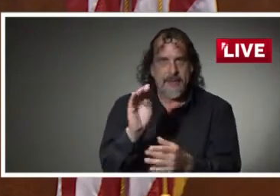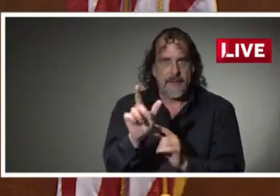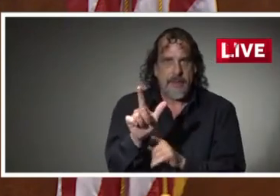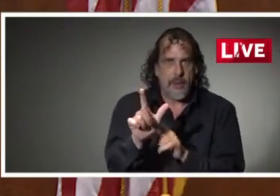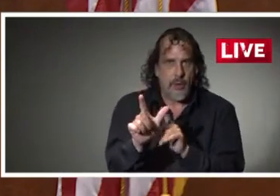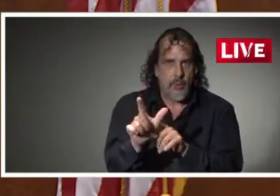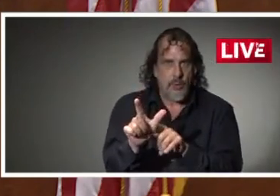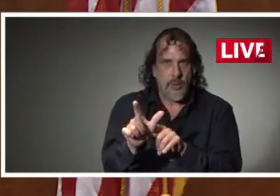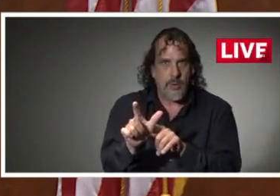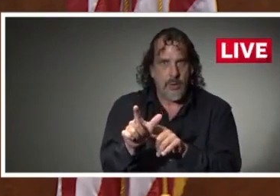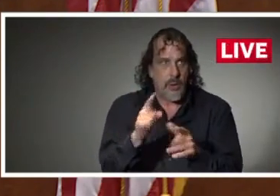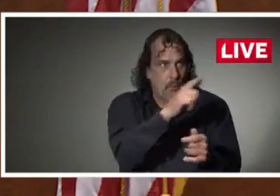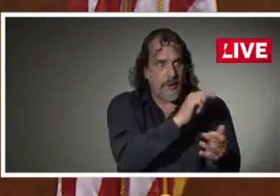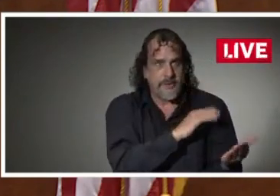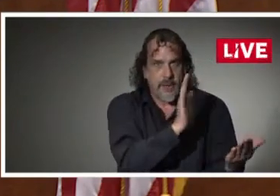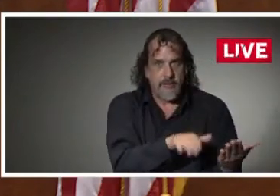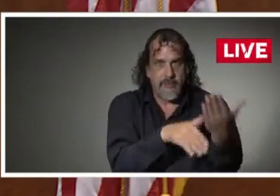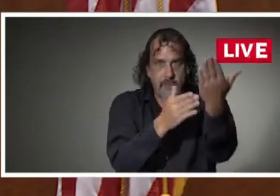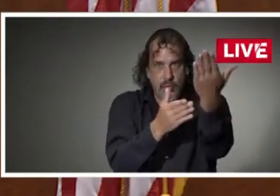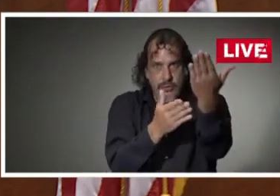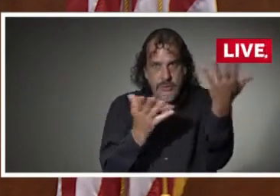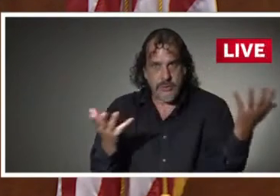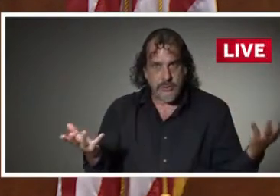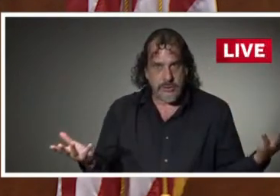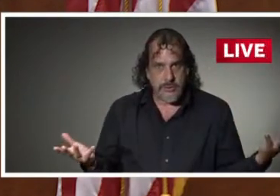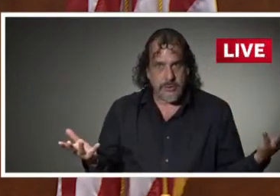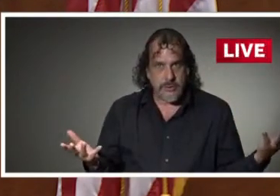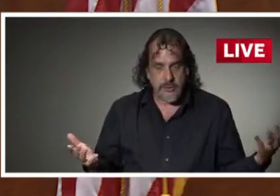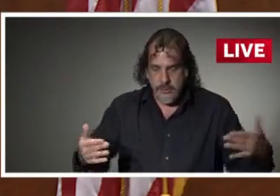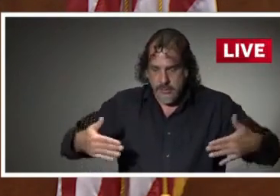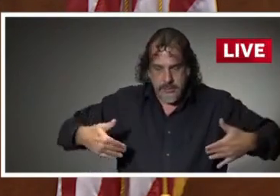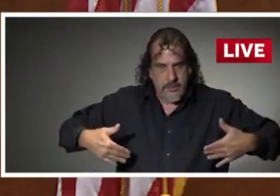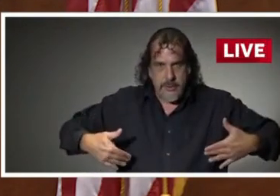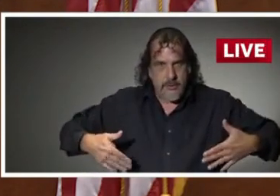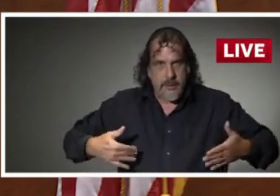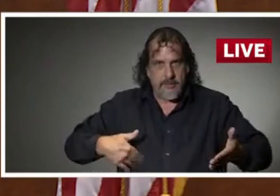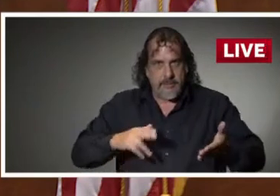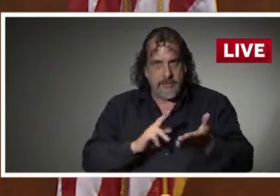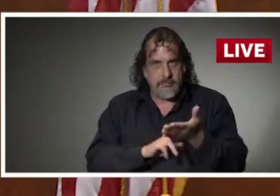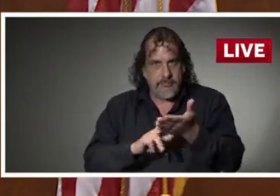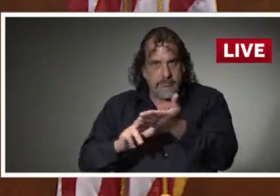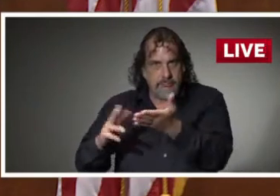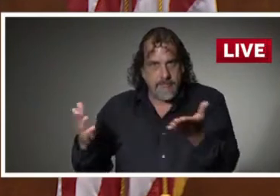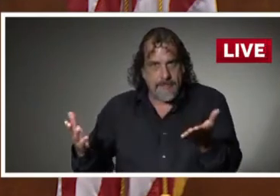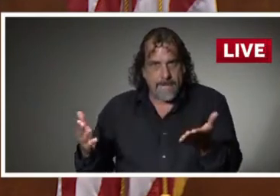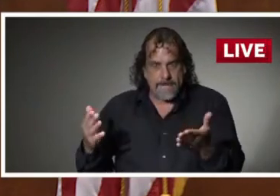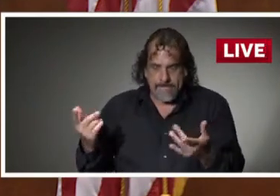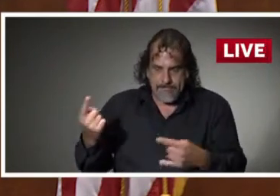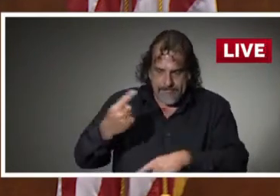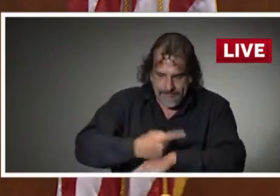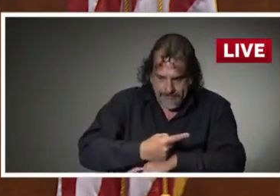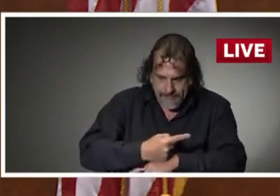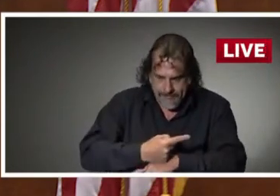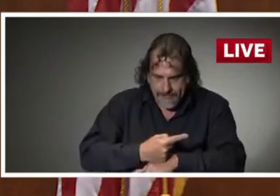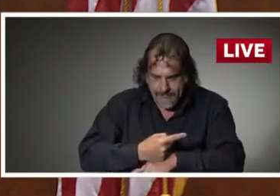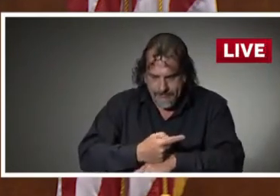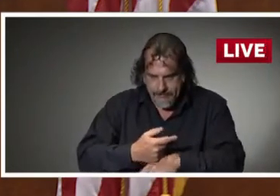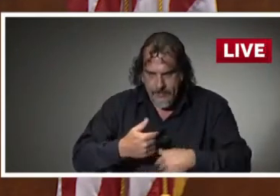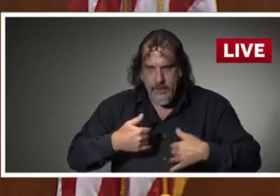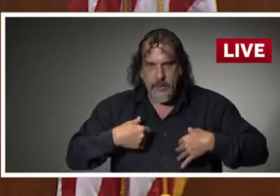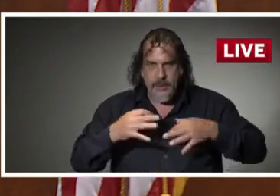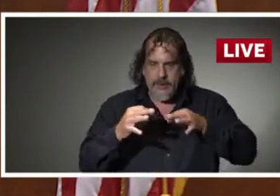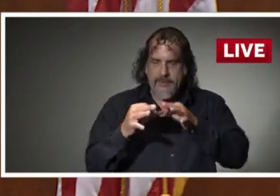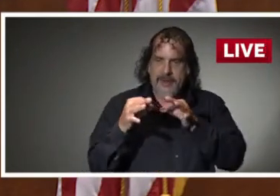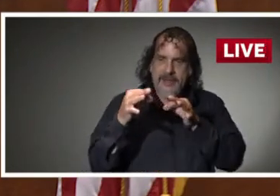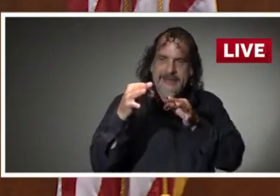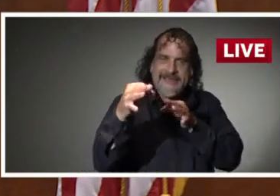the sine-die motion has been put in effect. But we don't have a sine-die motion. We actually have a extension